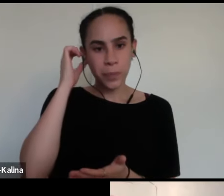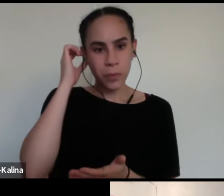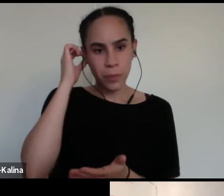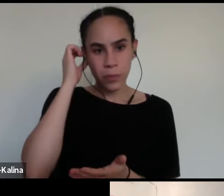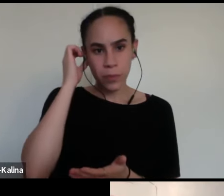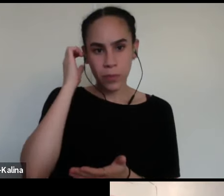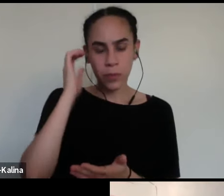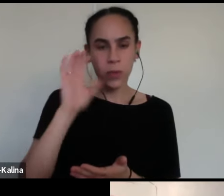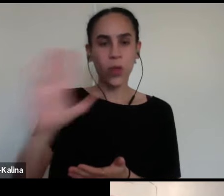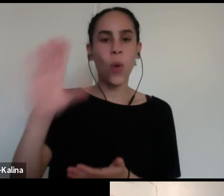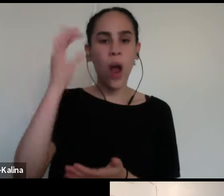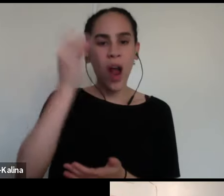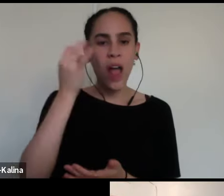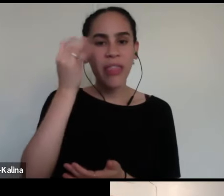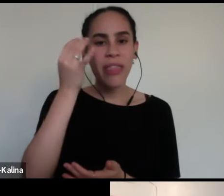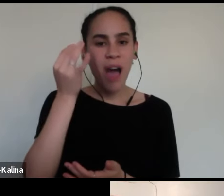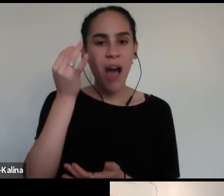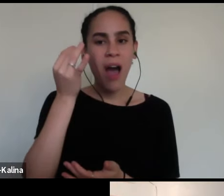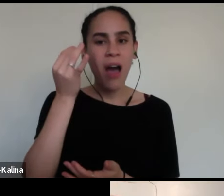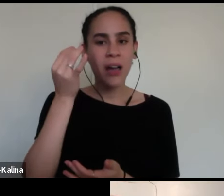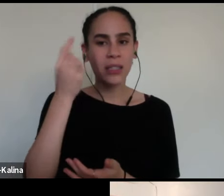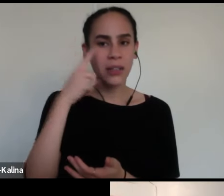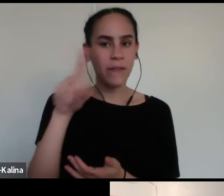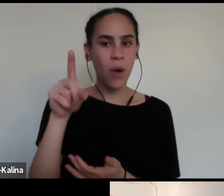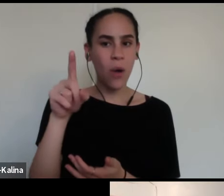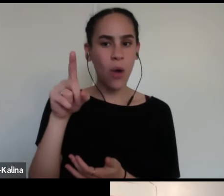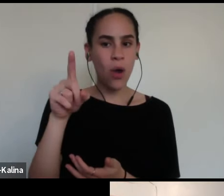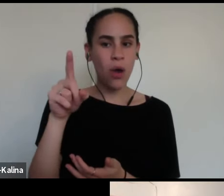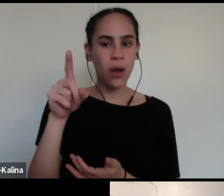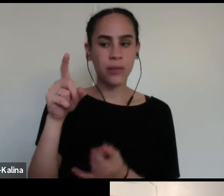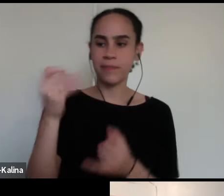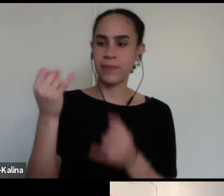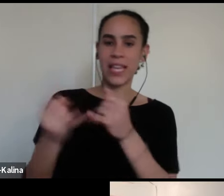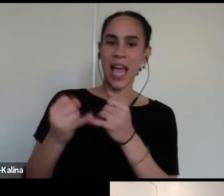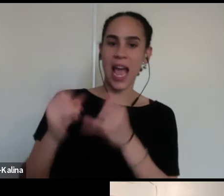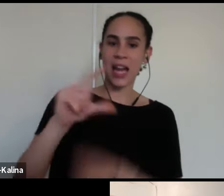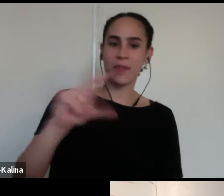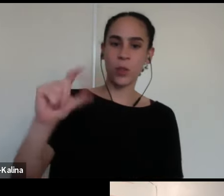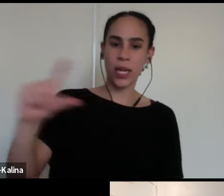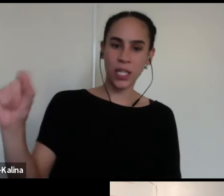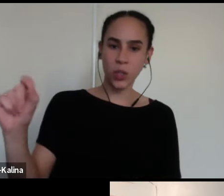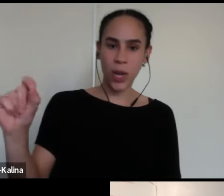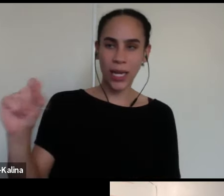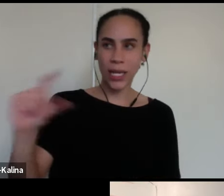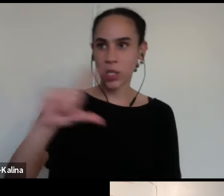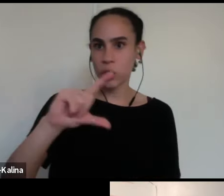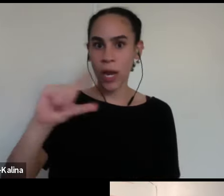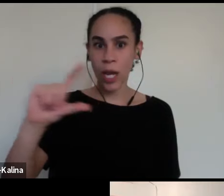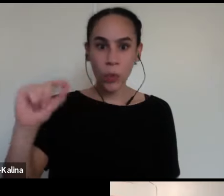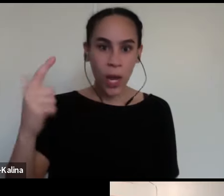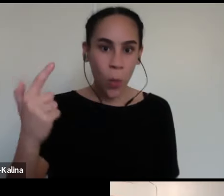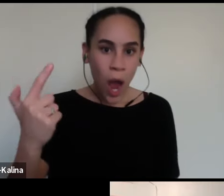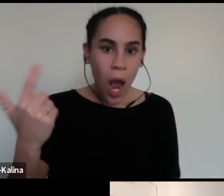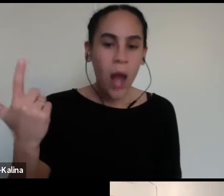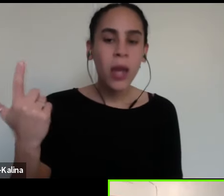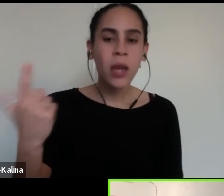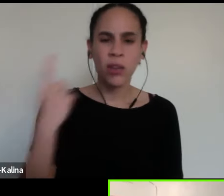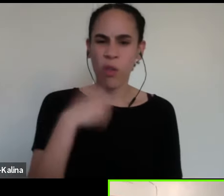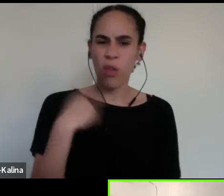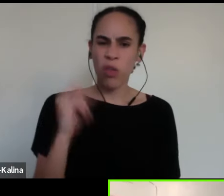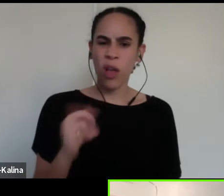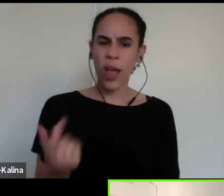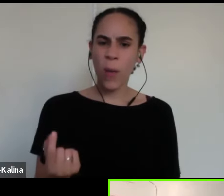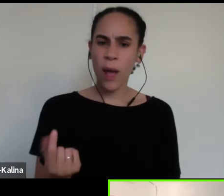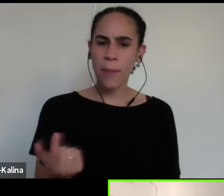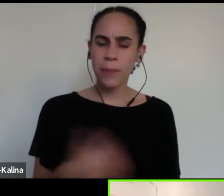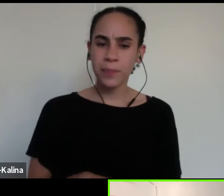thoughts that you have going into the end of 2020 and 2021? What does that look like? I think the